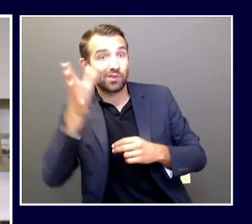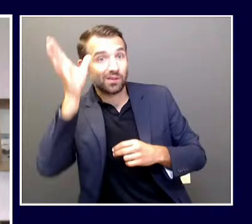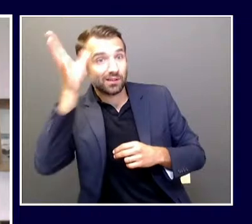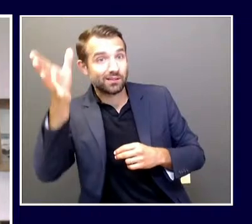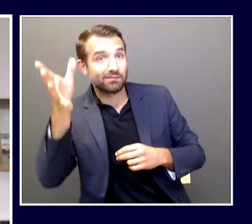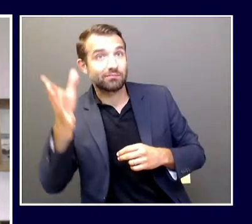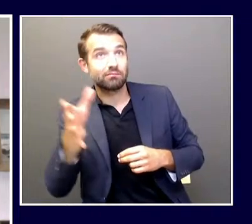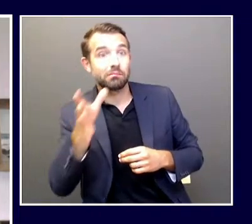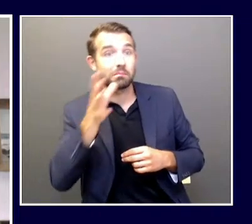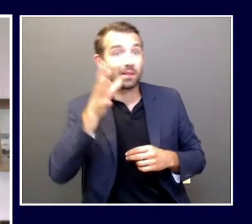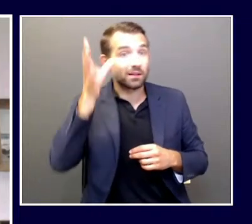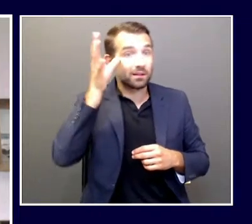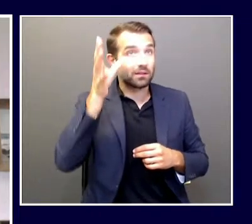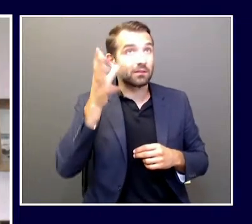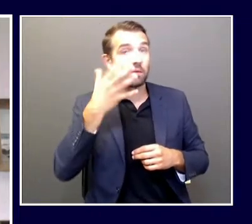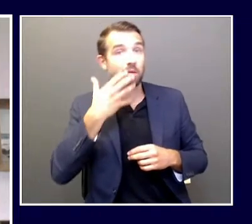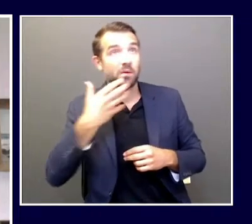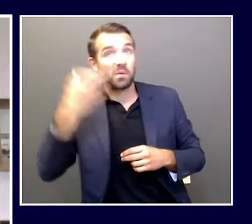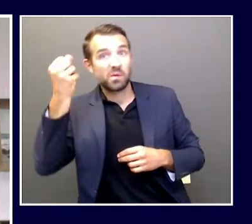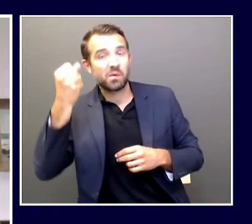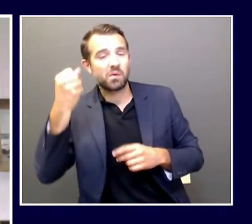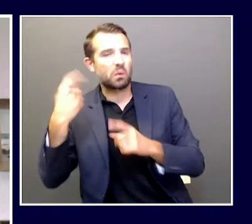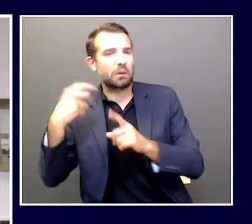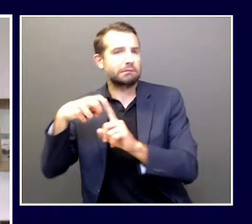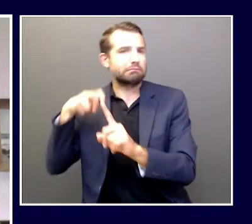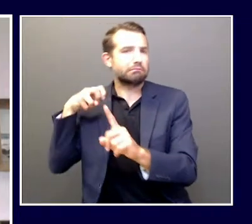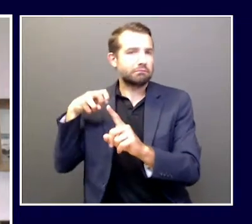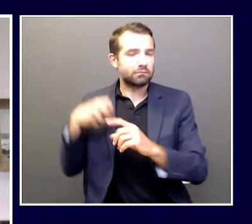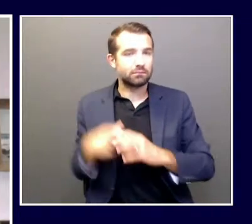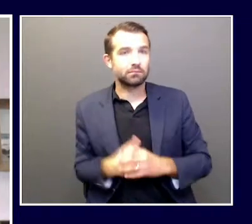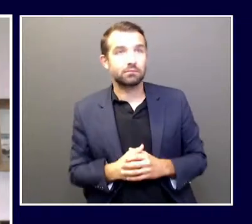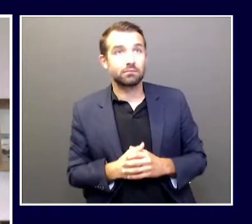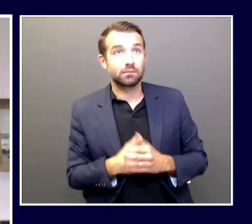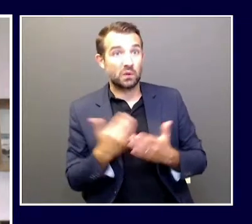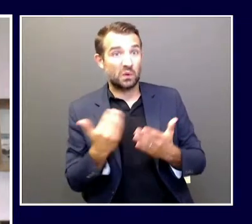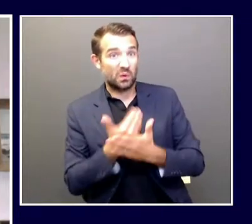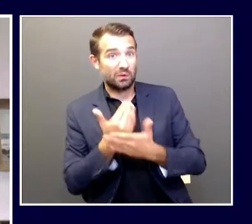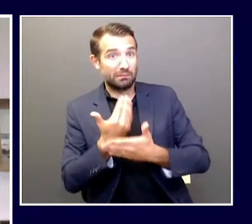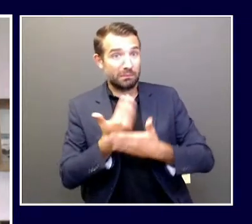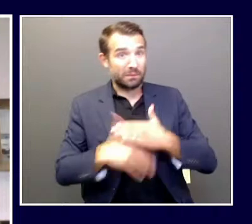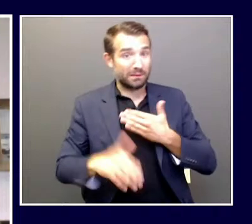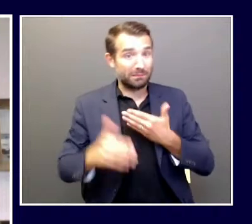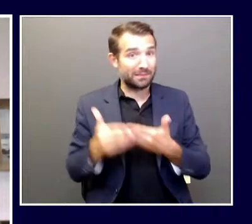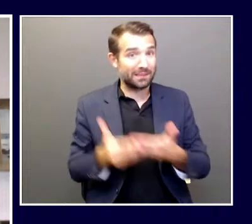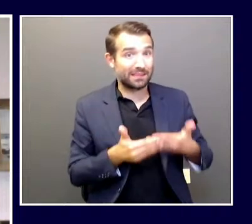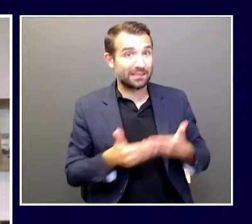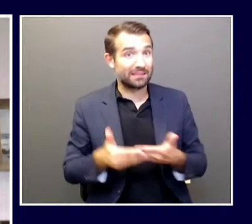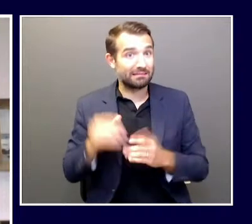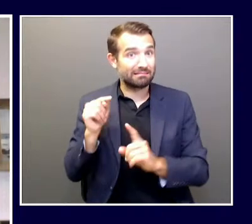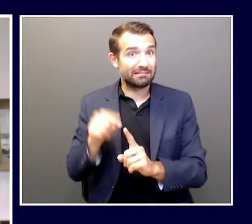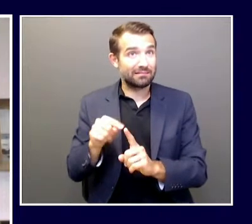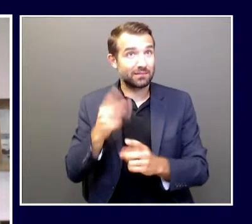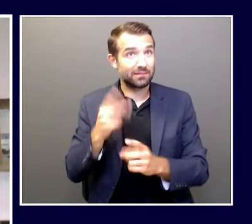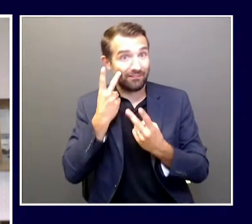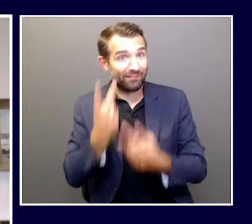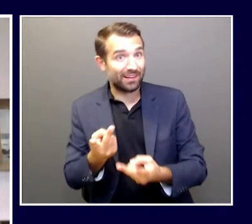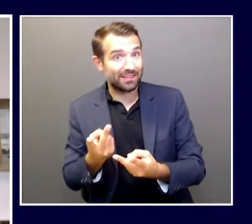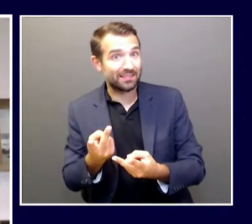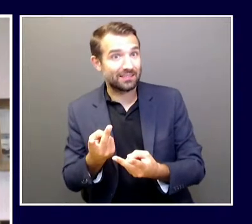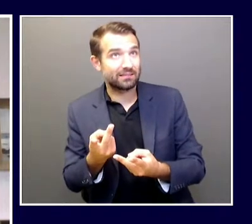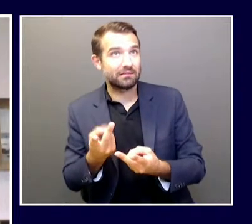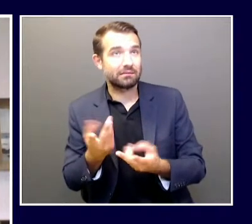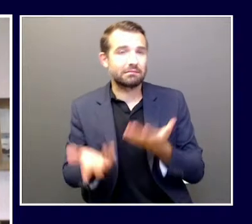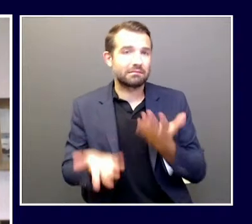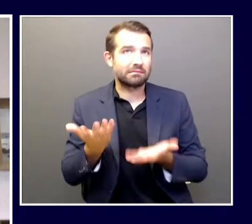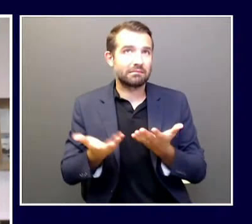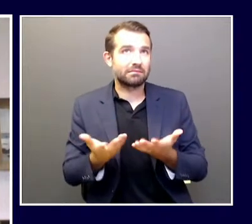or perhaps your cousin's new baby, shortly after going to a crowded indoor event where there wasn't masking and there may not have been a lot